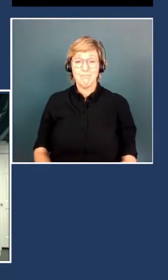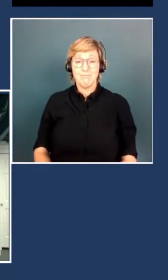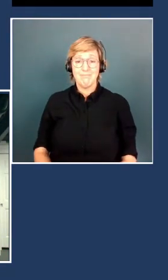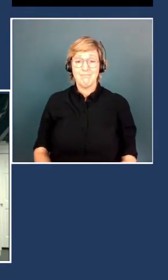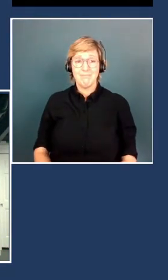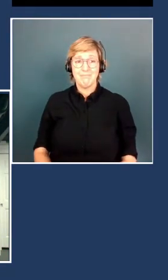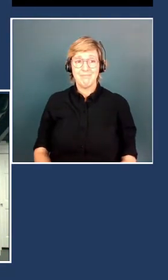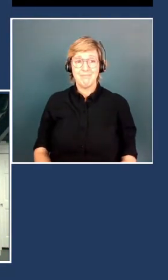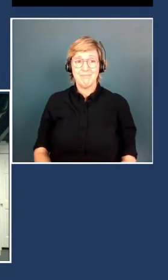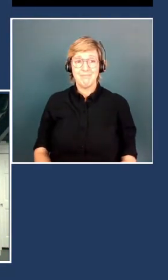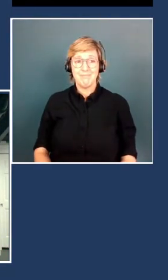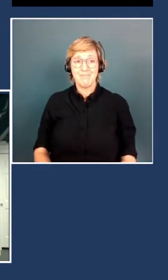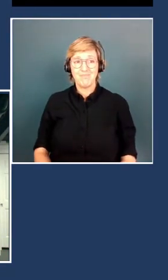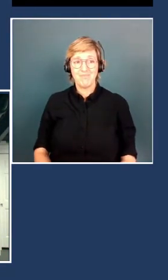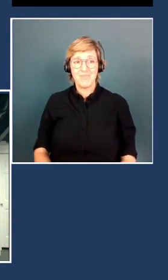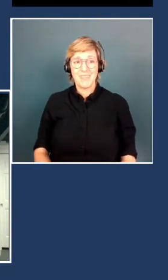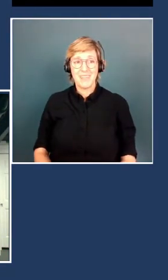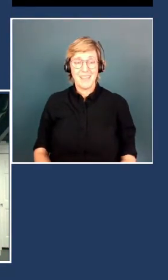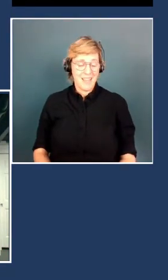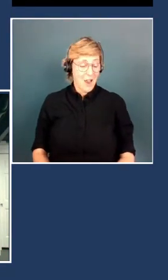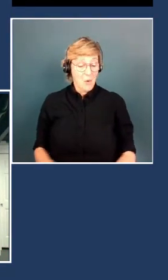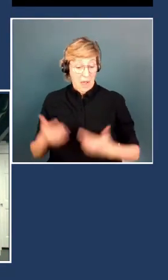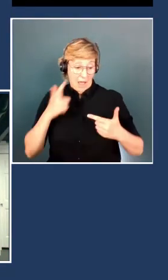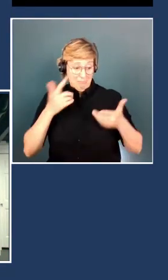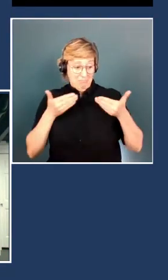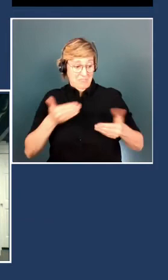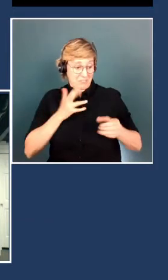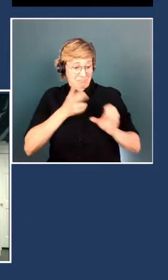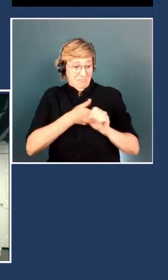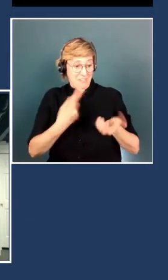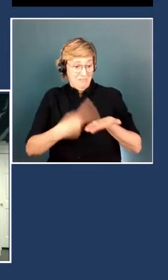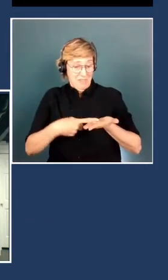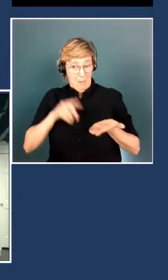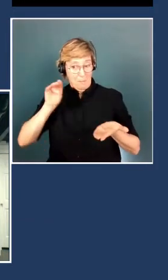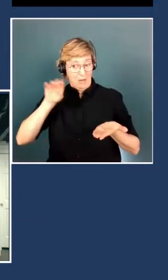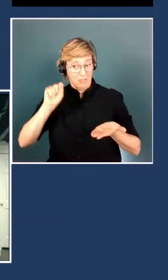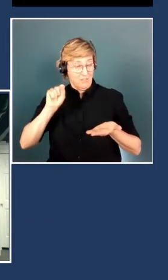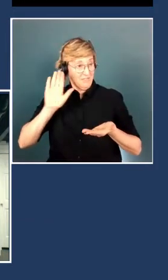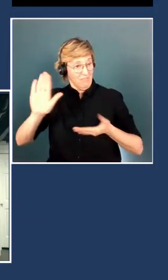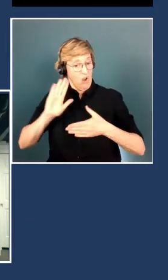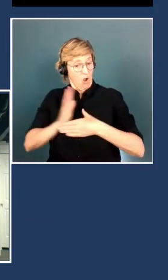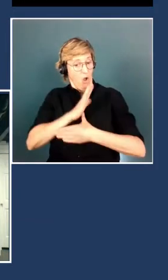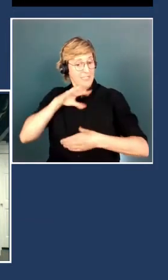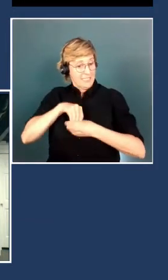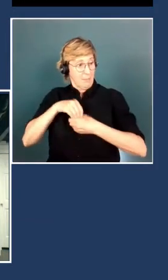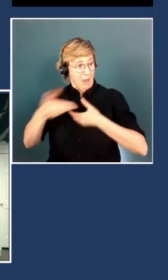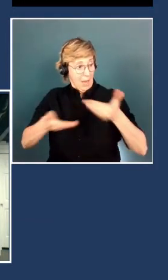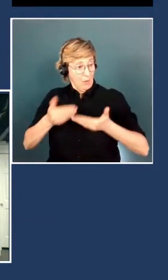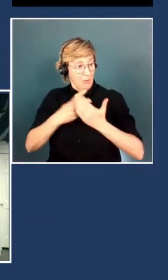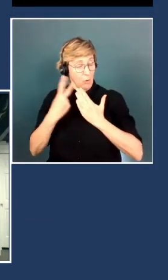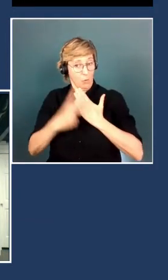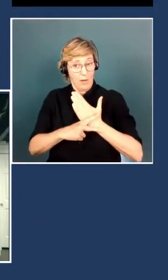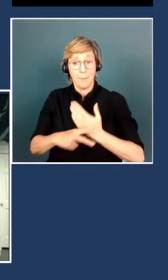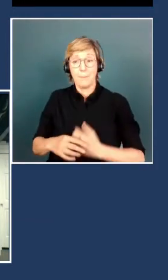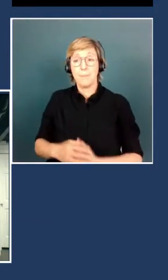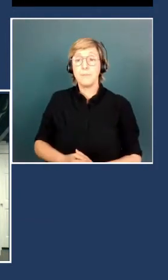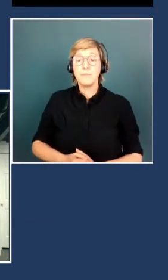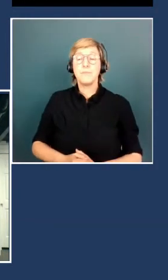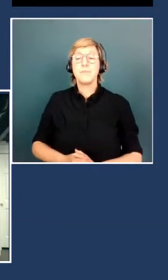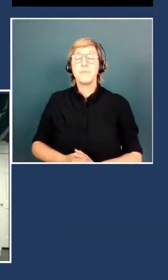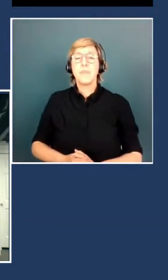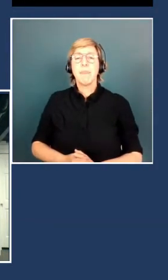So I'll dive in and talk a little bit about Microsoft's autism hiring program, which really starts with the resume